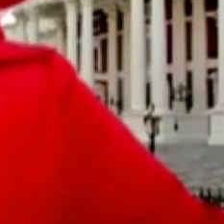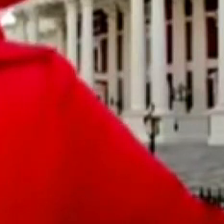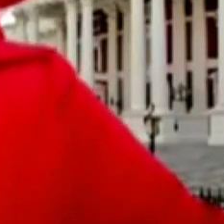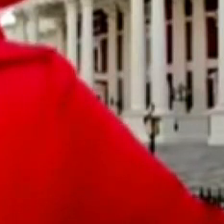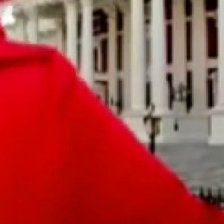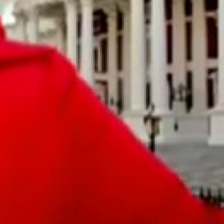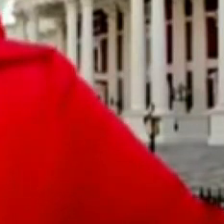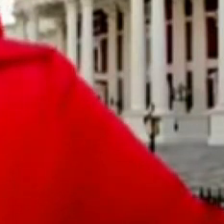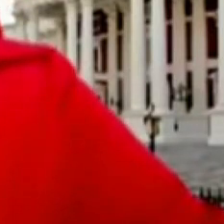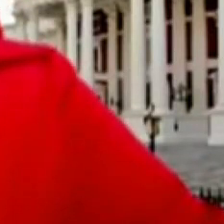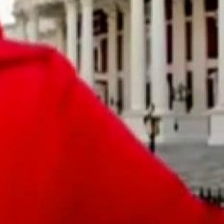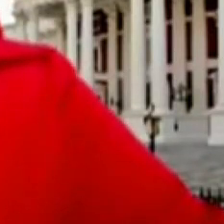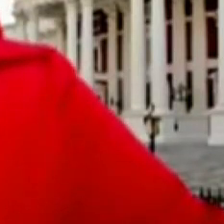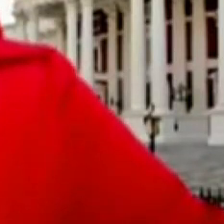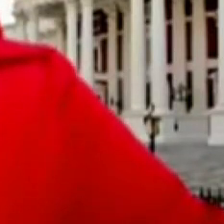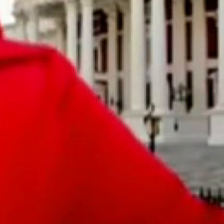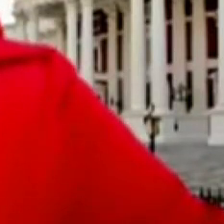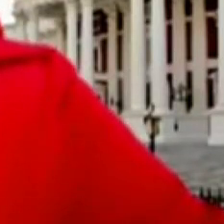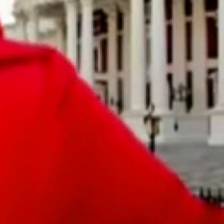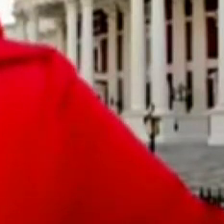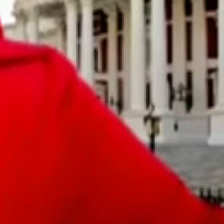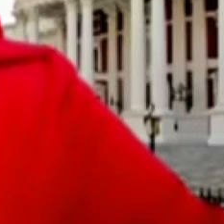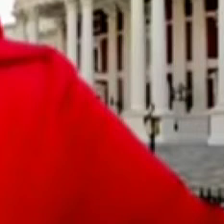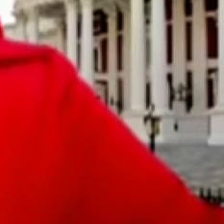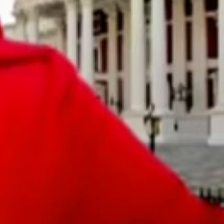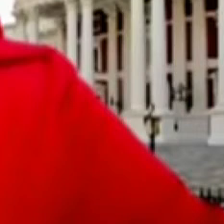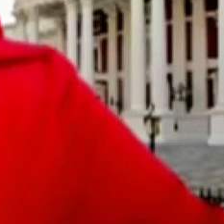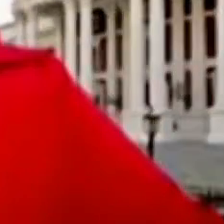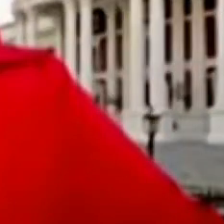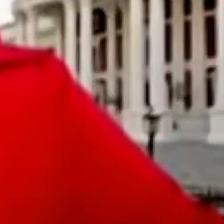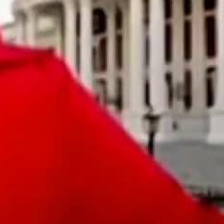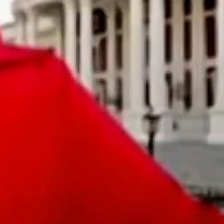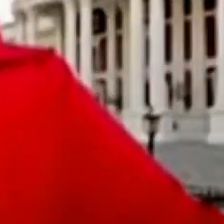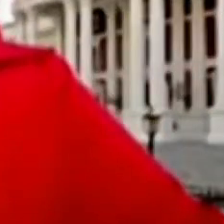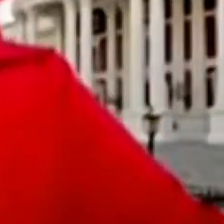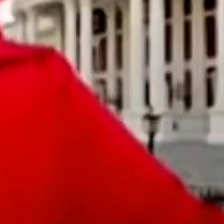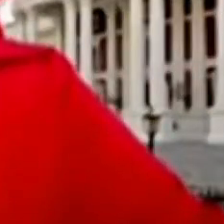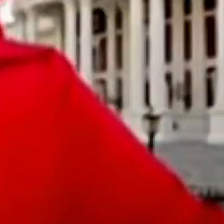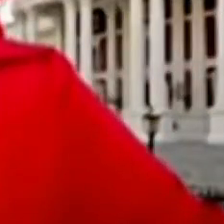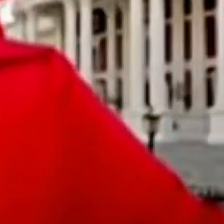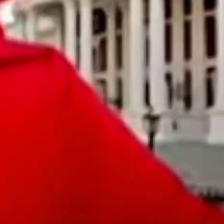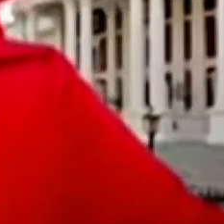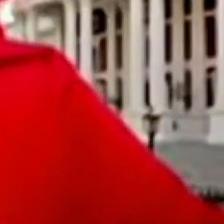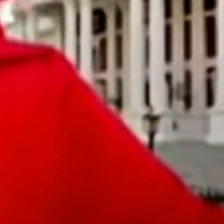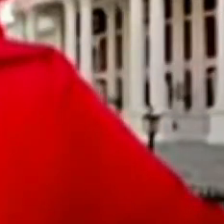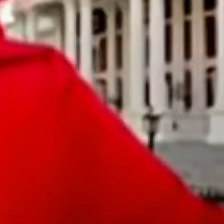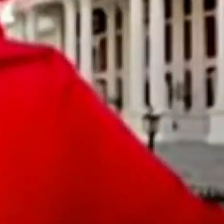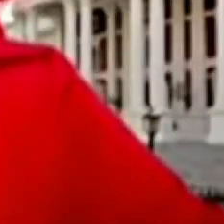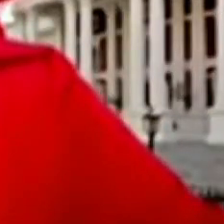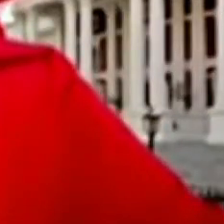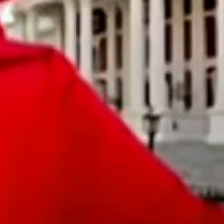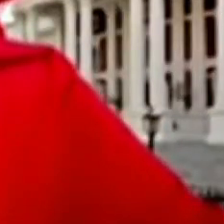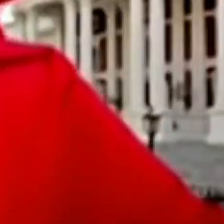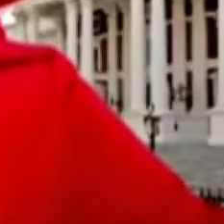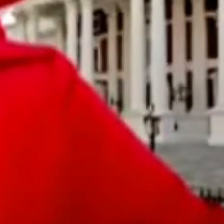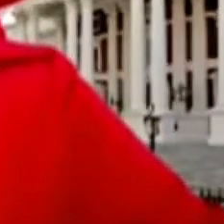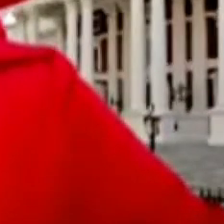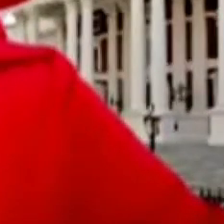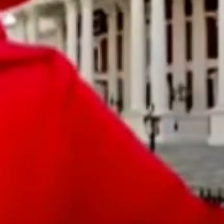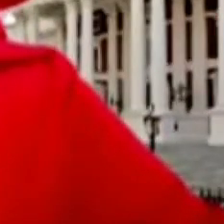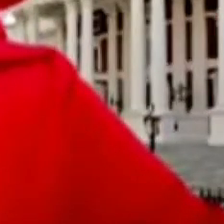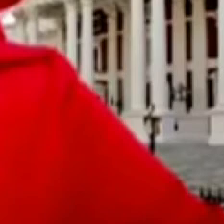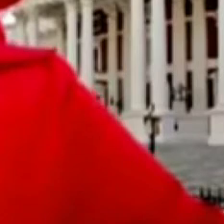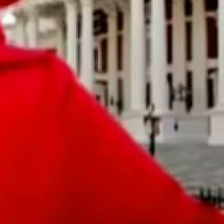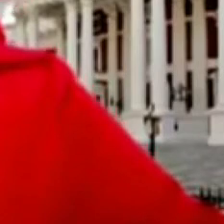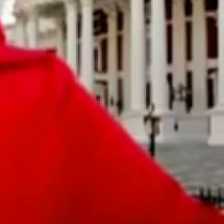America is benefiting from housing the UN, and Ethiopia is benefiting from housing the OAU, South Africa